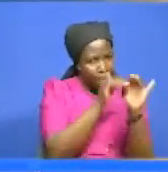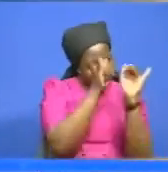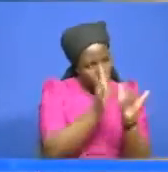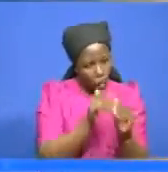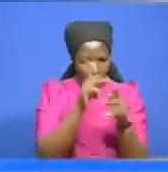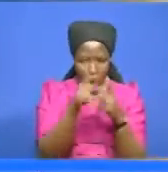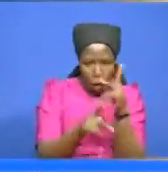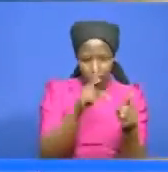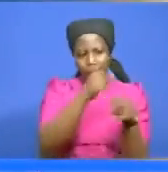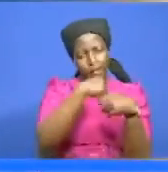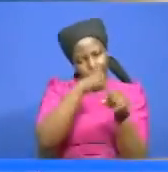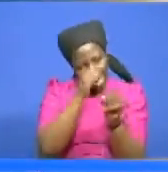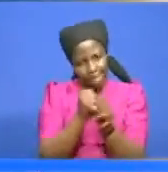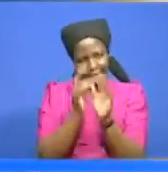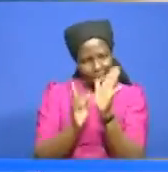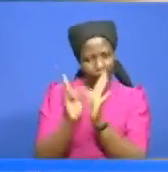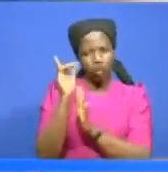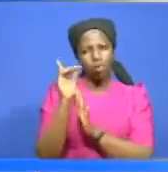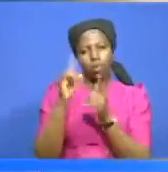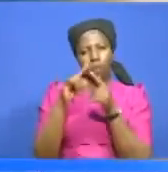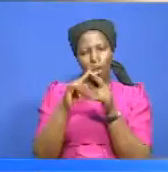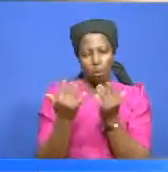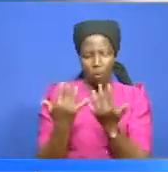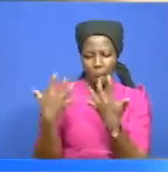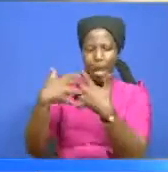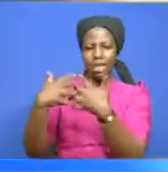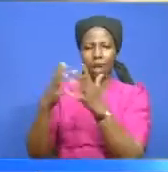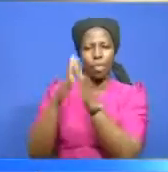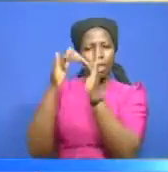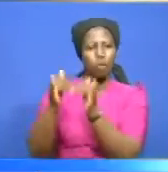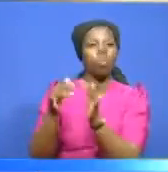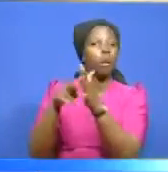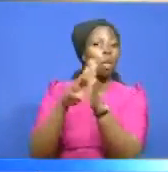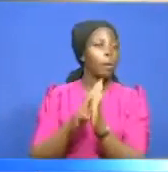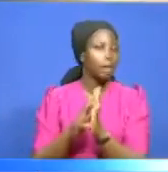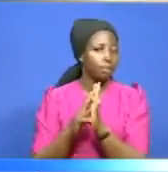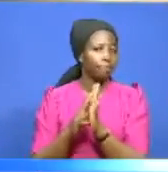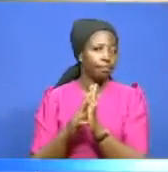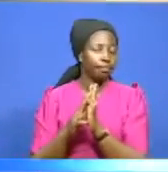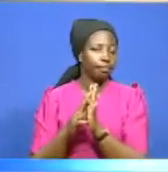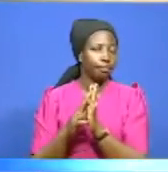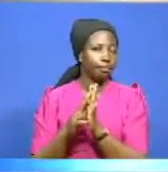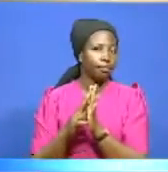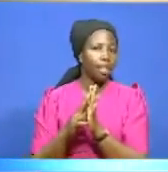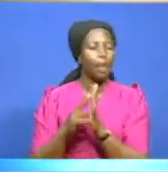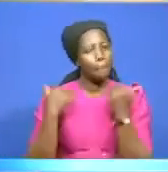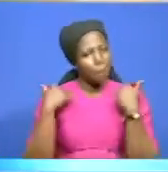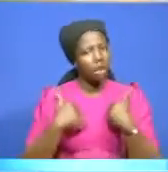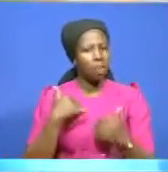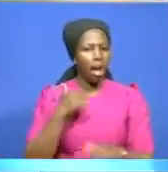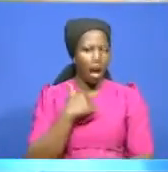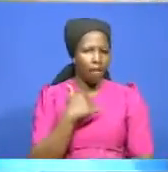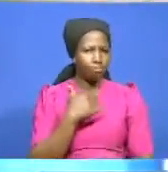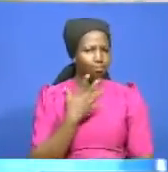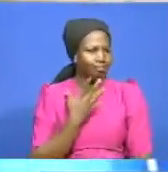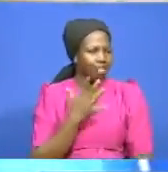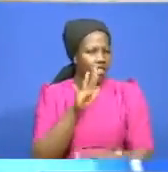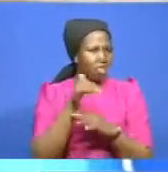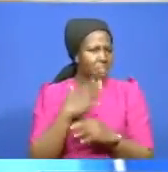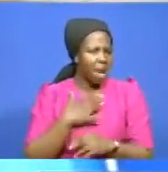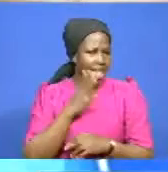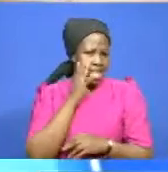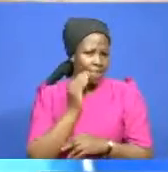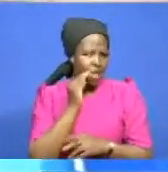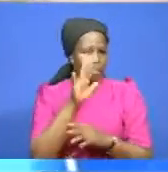process design developed to fit with that new requirement. I've not heard, I mean, from my experience from the